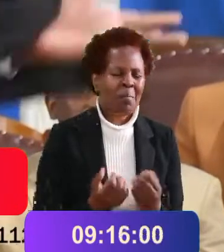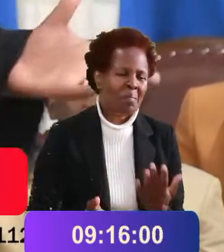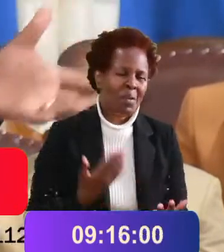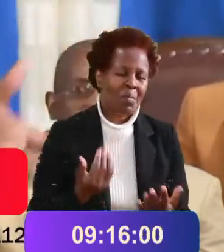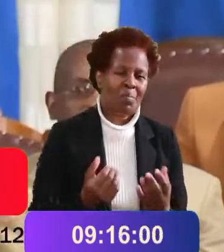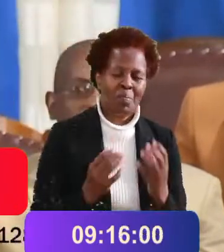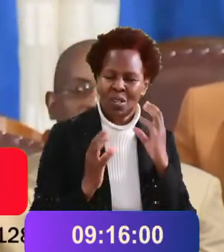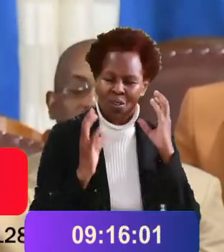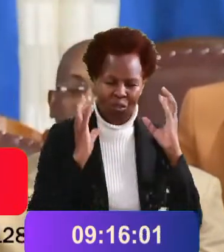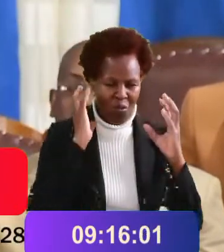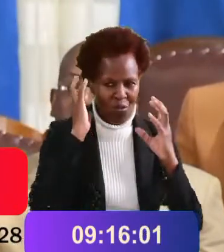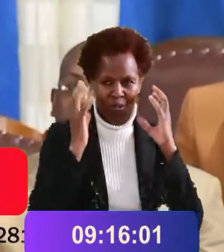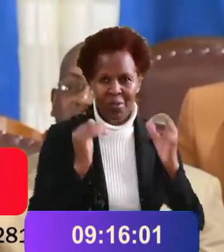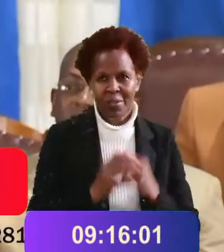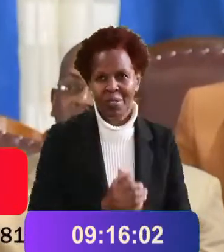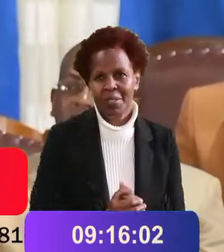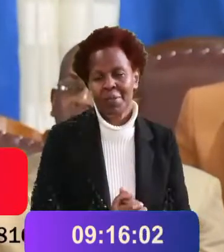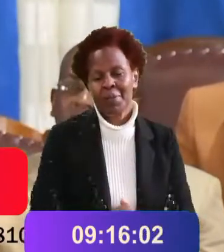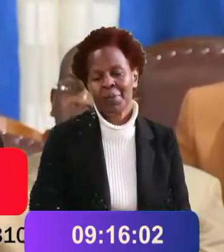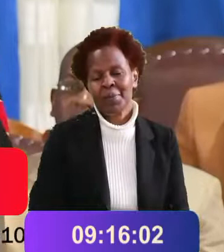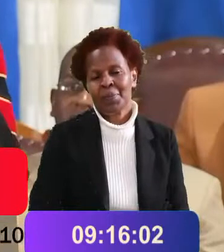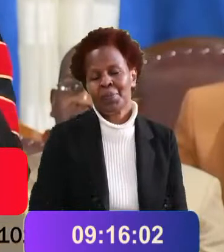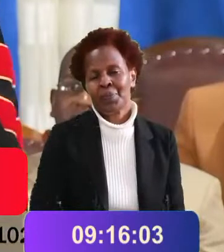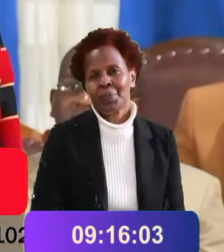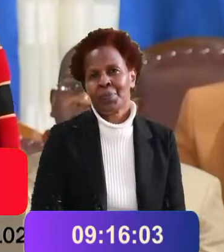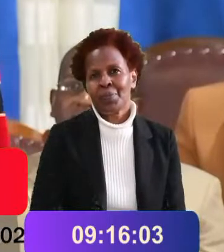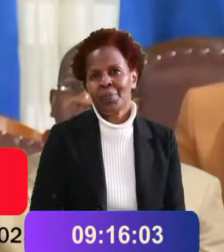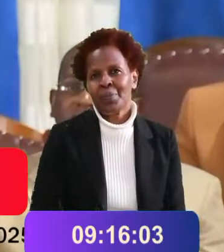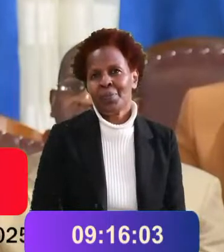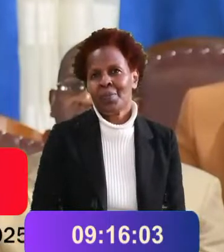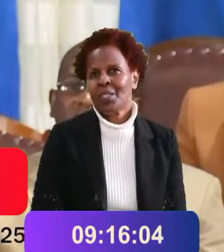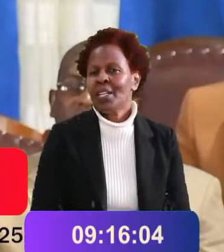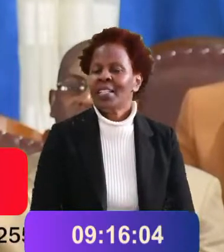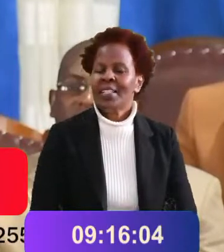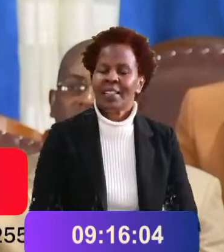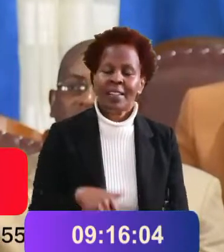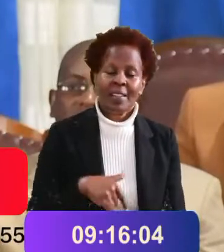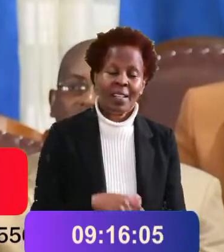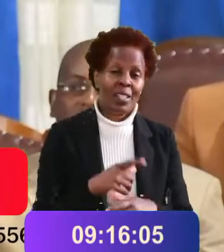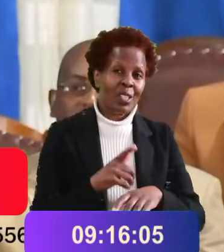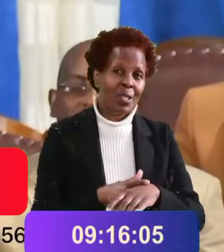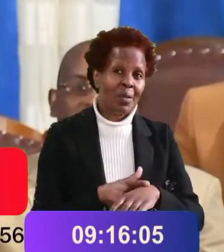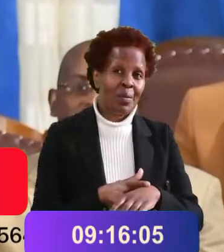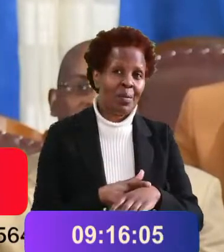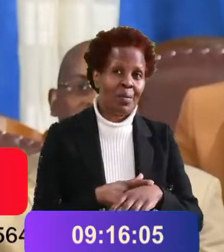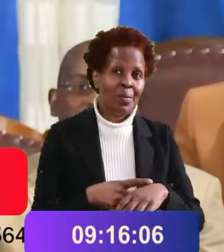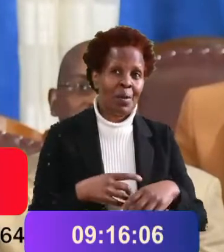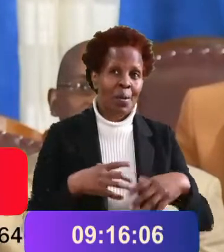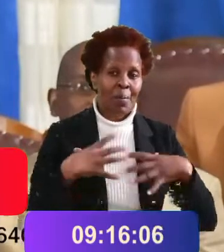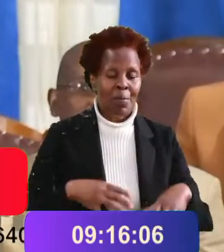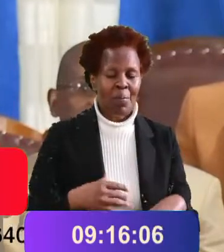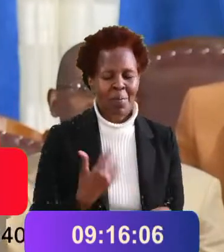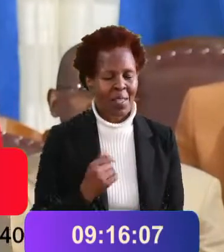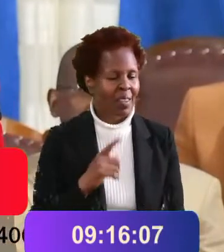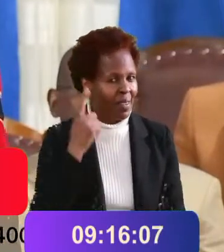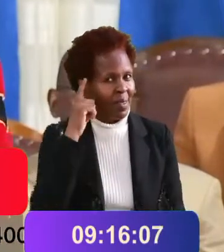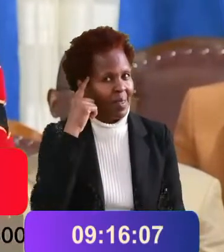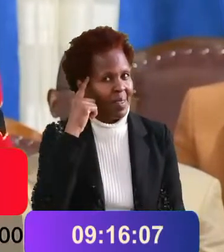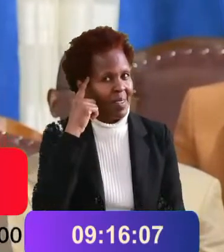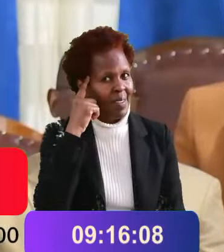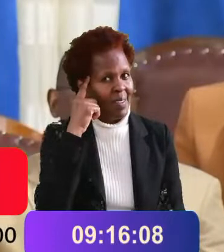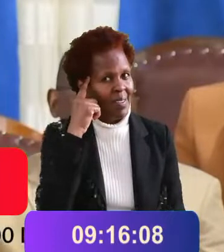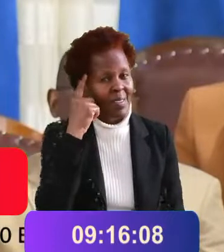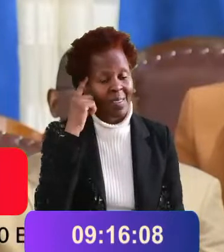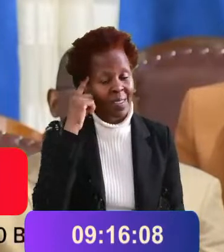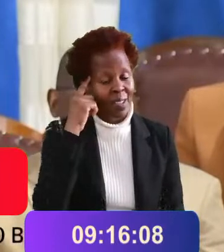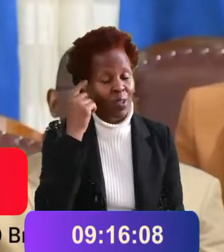off season. And in some circumstances, they may be suspicious.